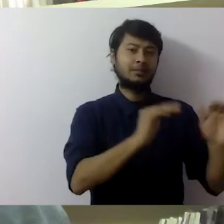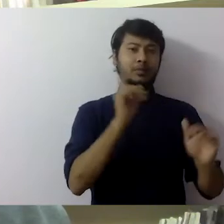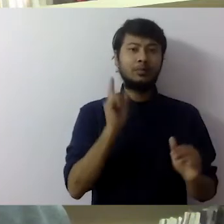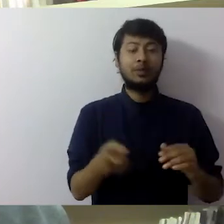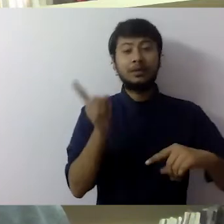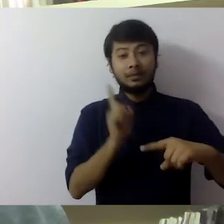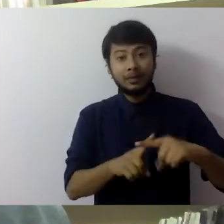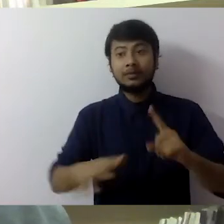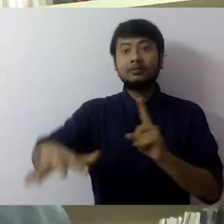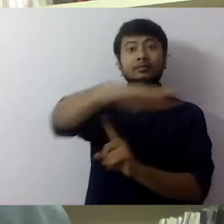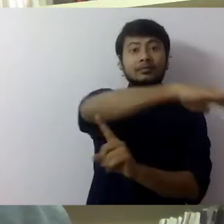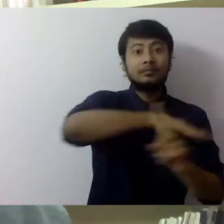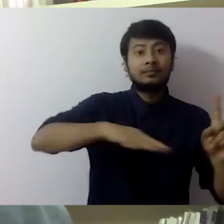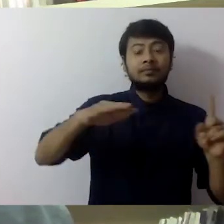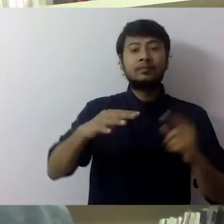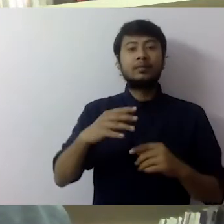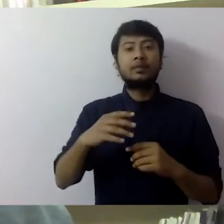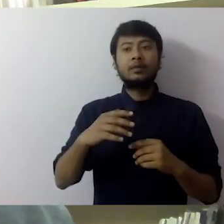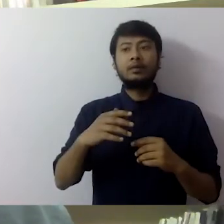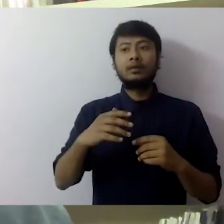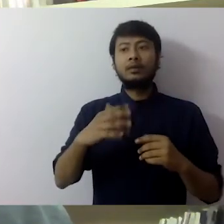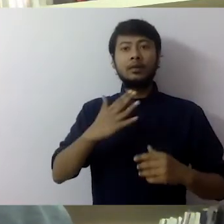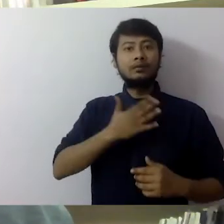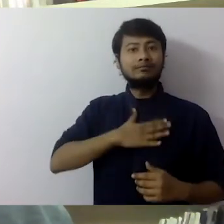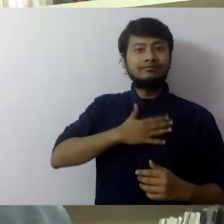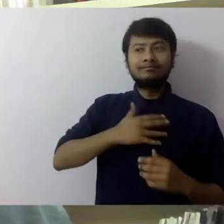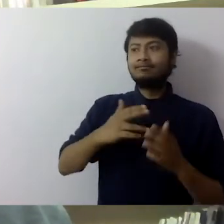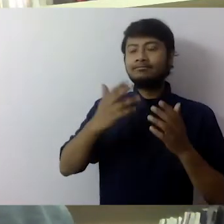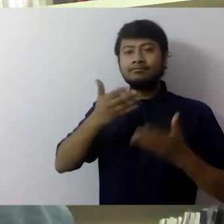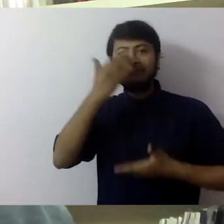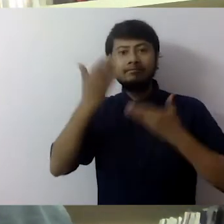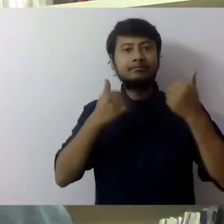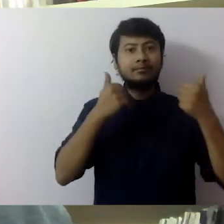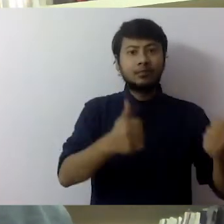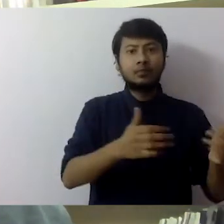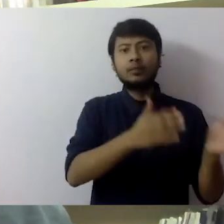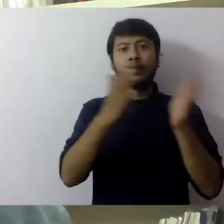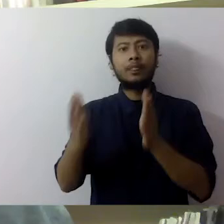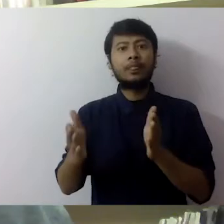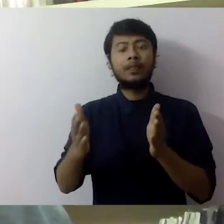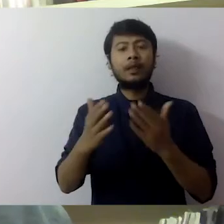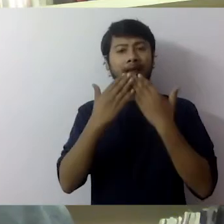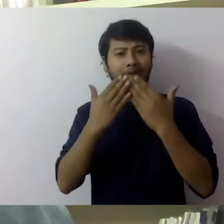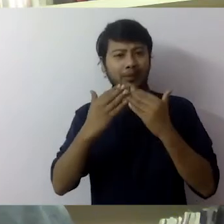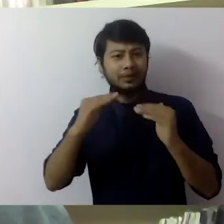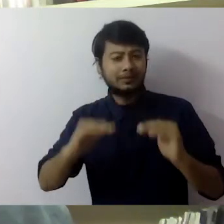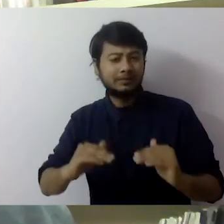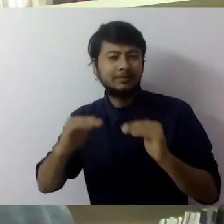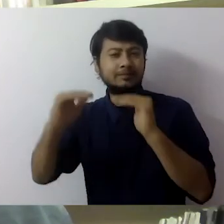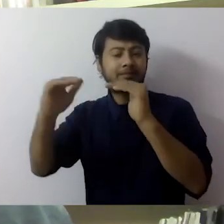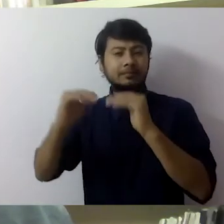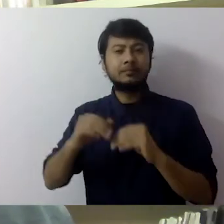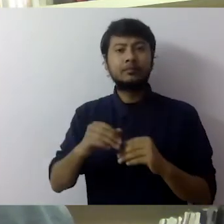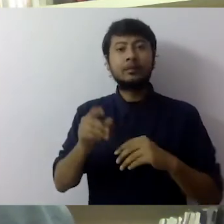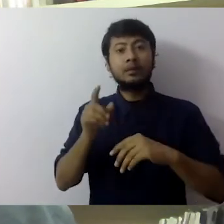ecology, and primary health. Our decision to support MAP was therefore a logical extension of our guiding principle of engaging with